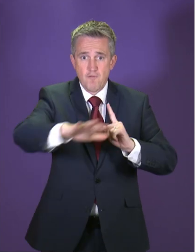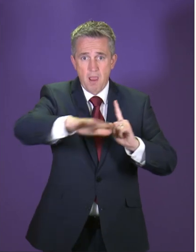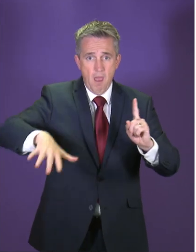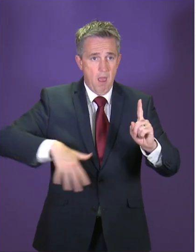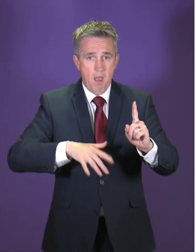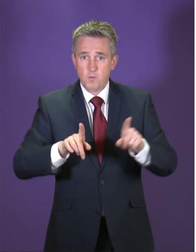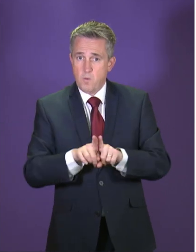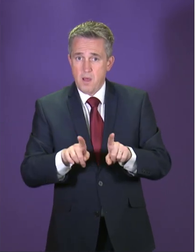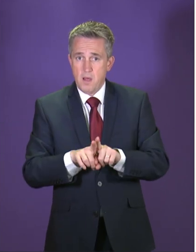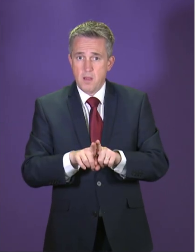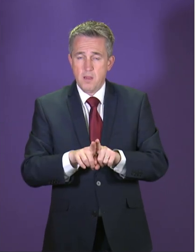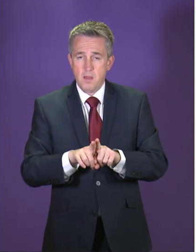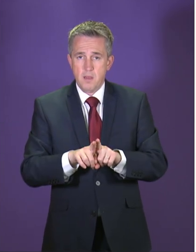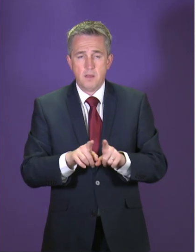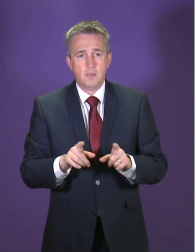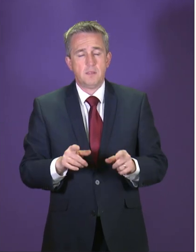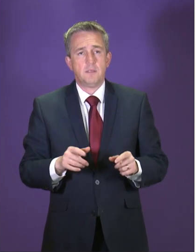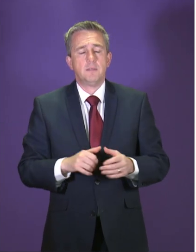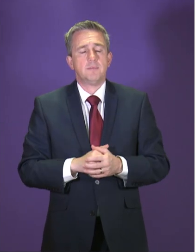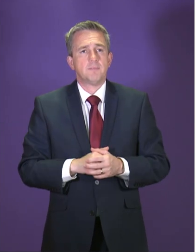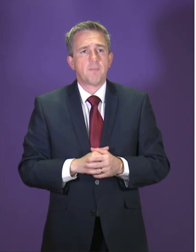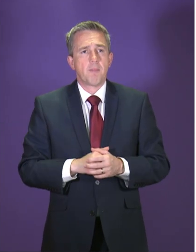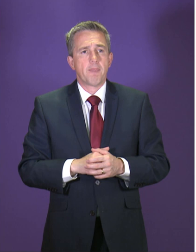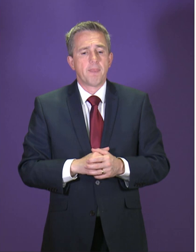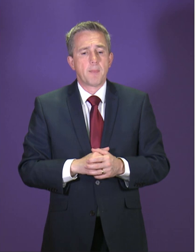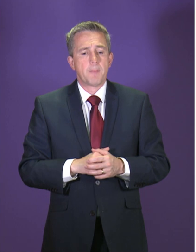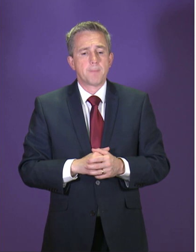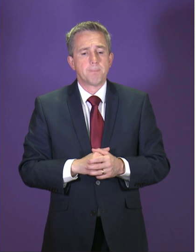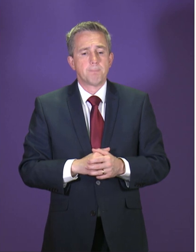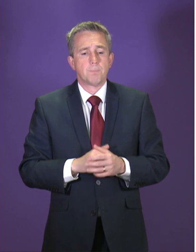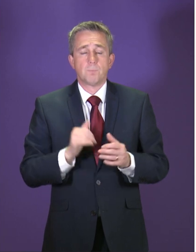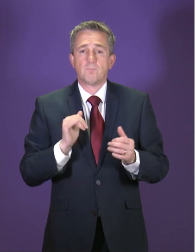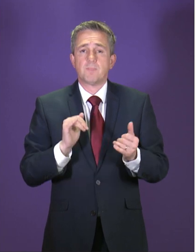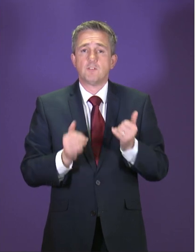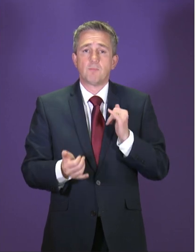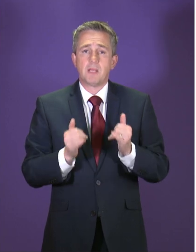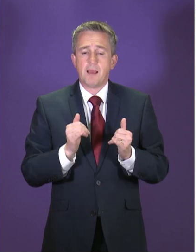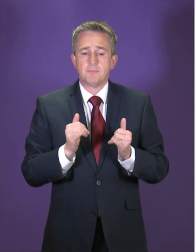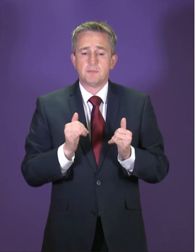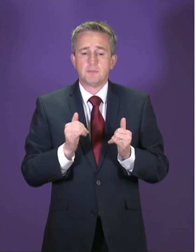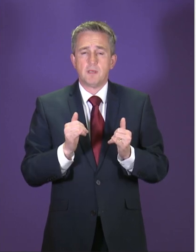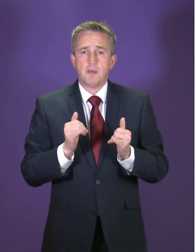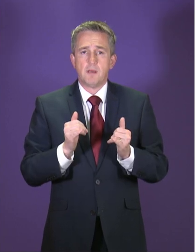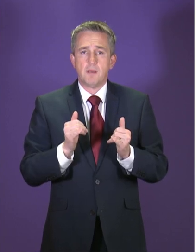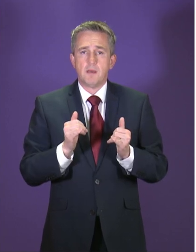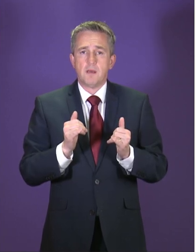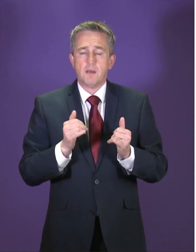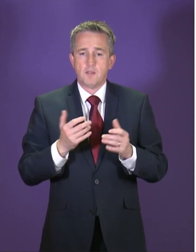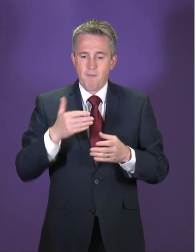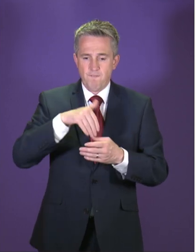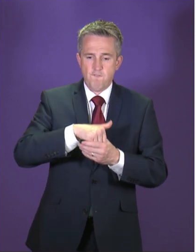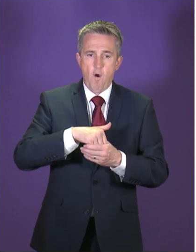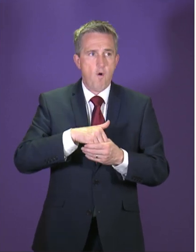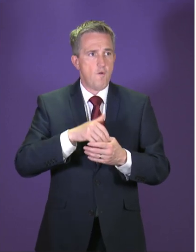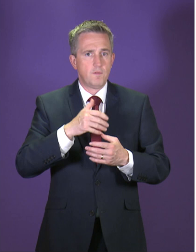to be working in real time. Sometimes you step in this sort of cycle of change,